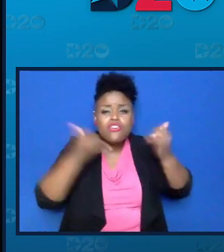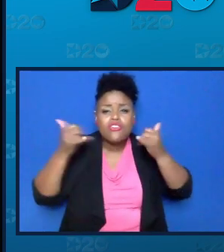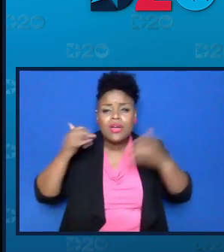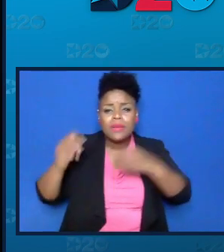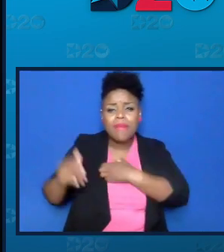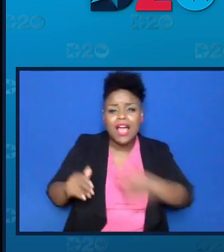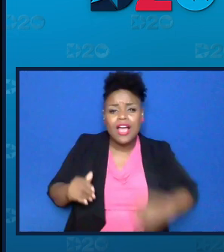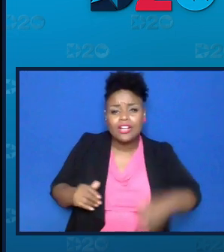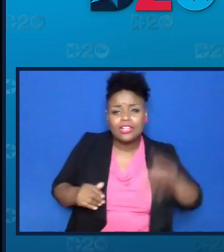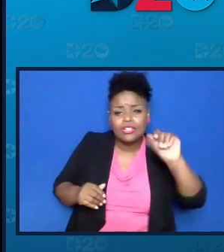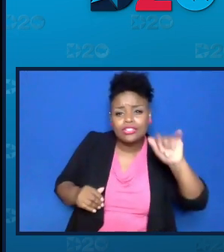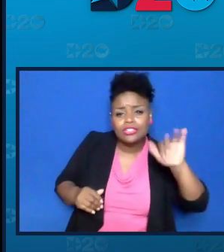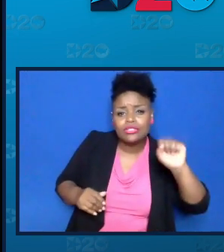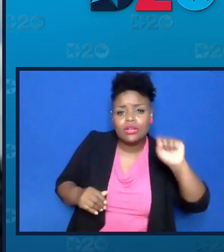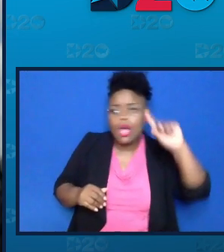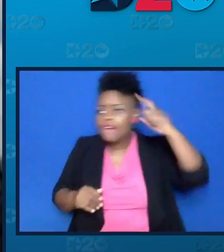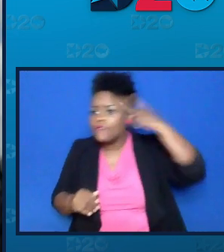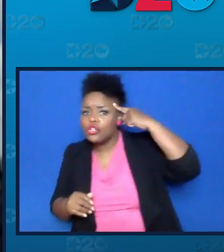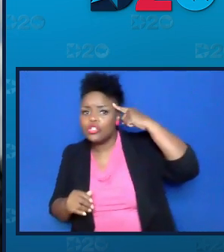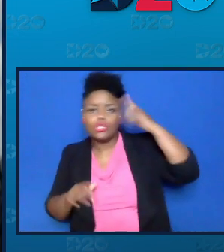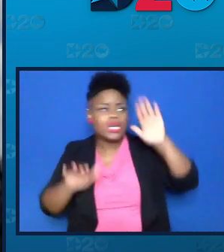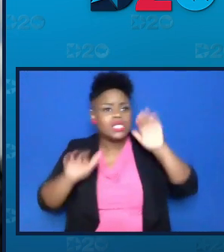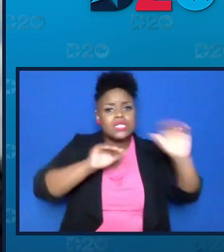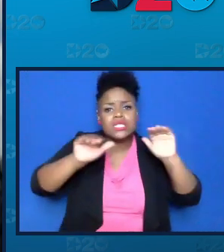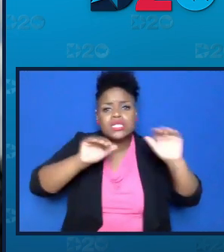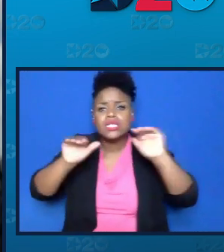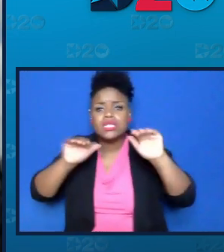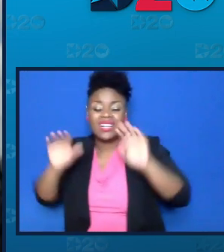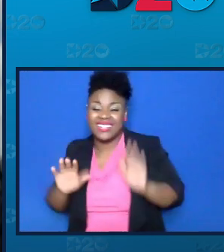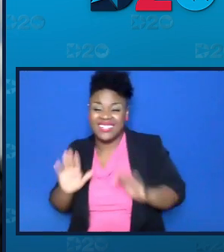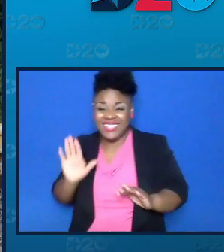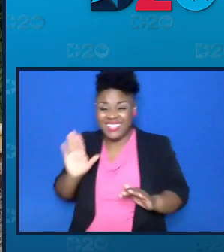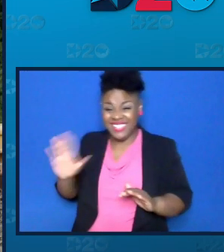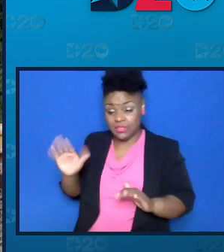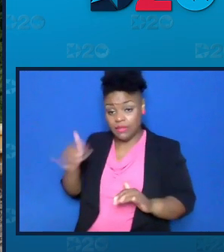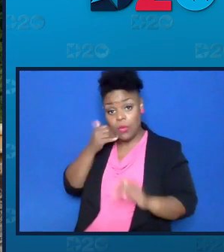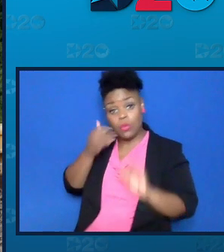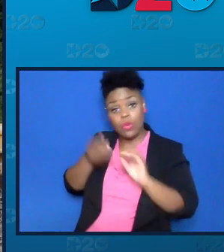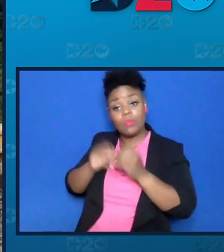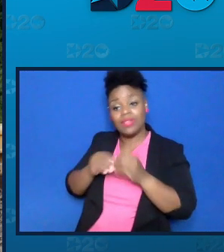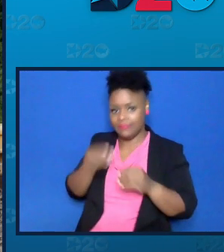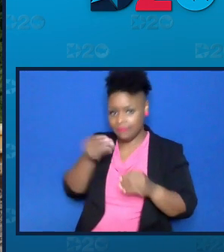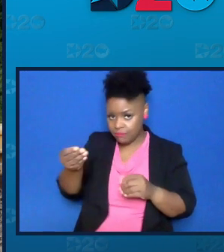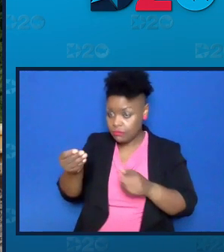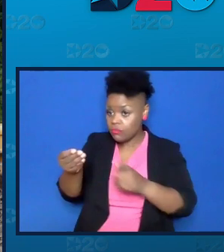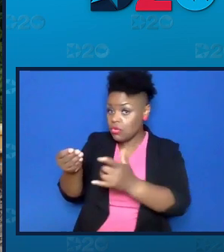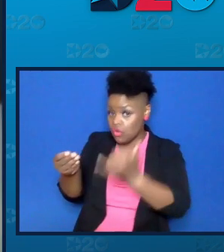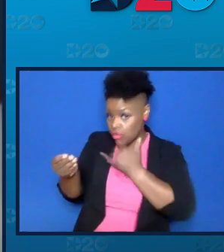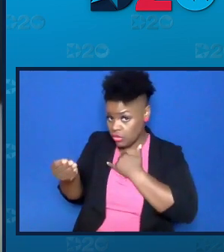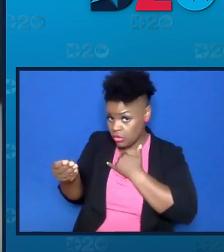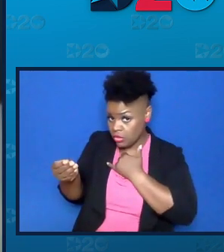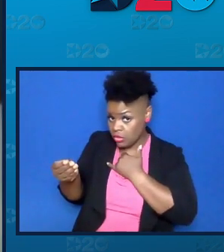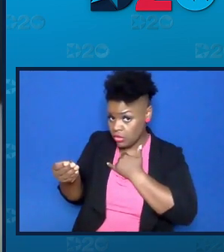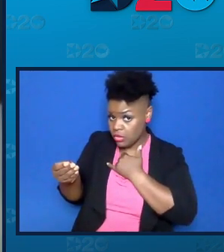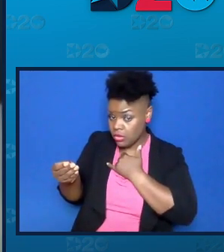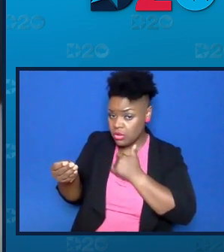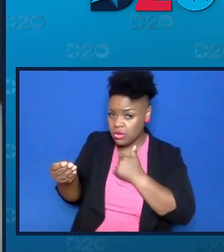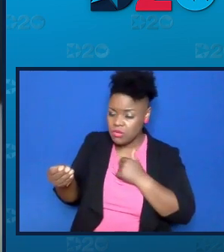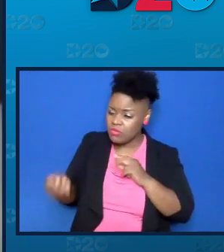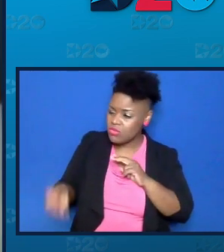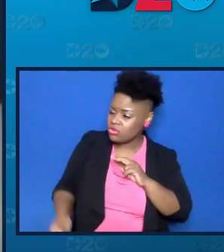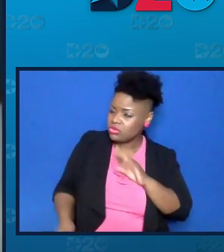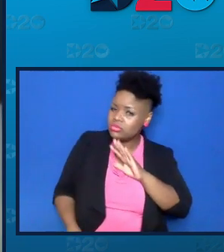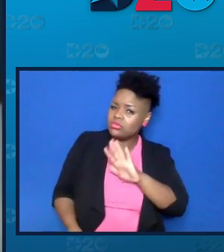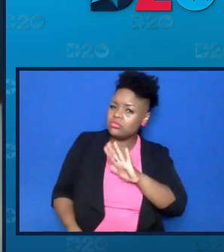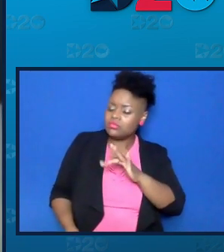He gave all of them his cell phone. And I watched him bring his heart to that job. It matters that